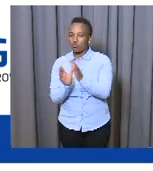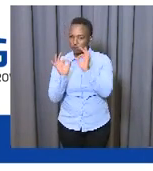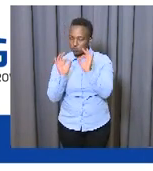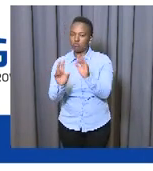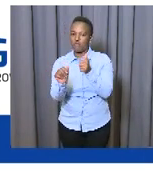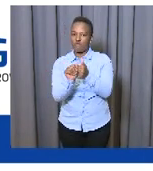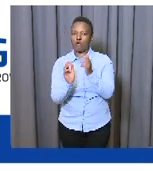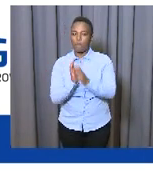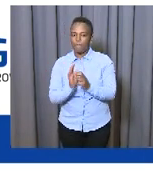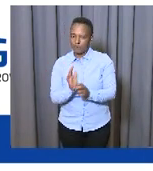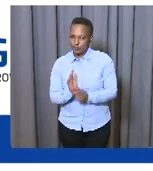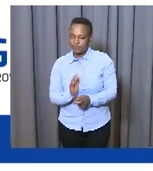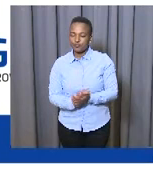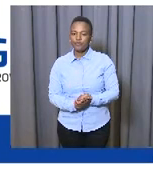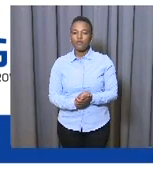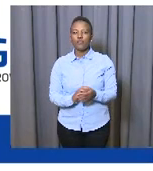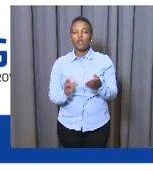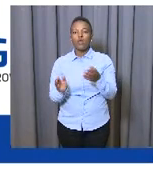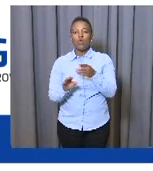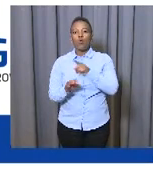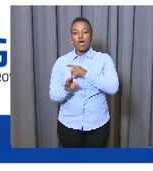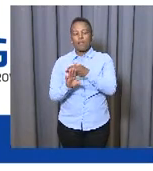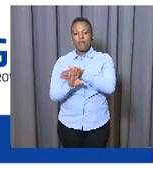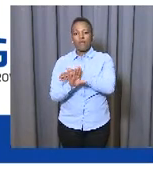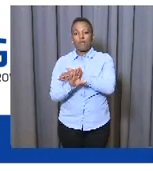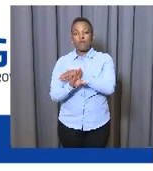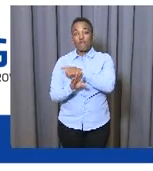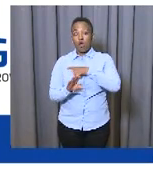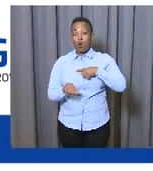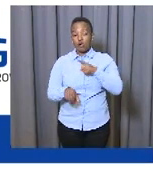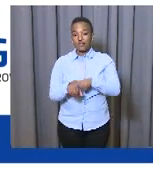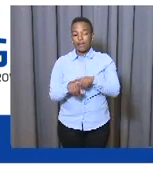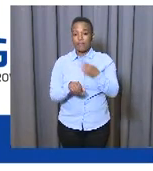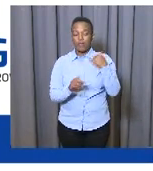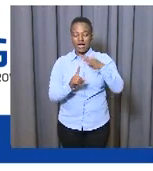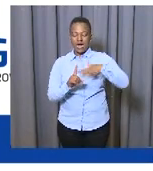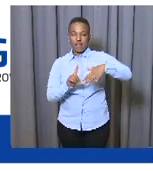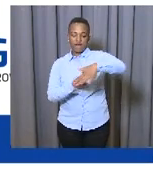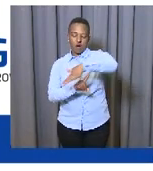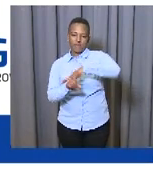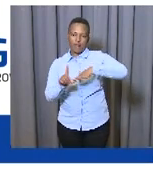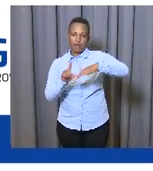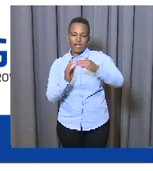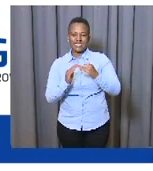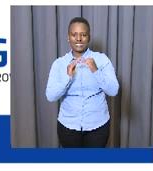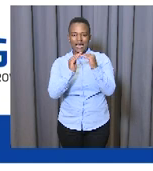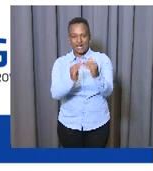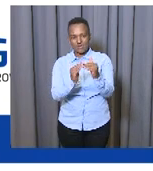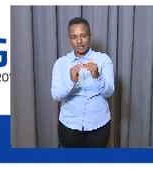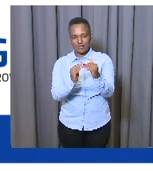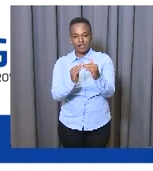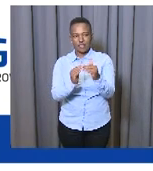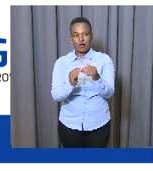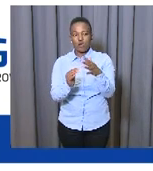also enforcing something that for a long time government has been ignoring, environmental health standards. So when we